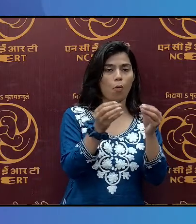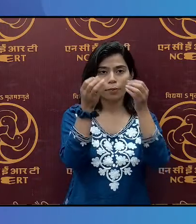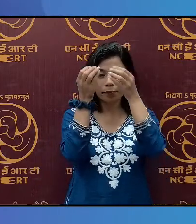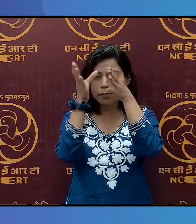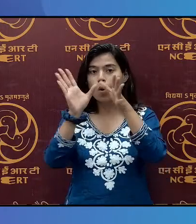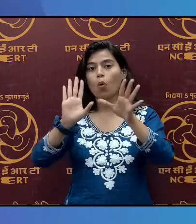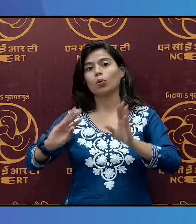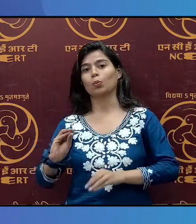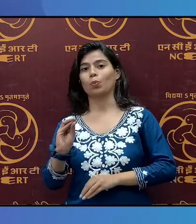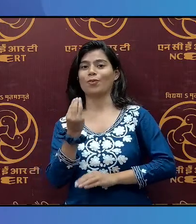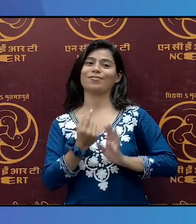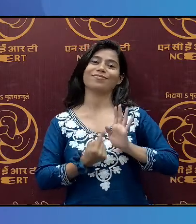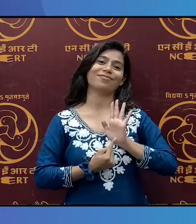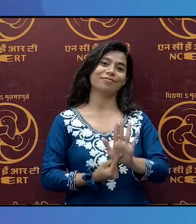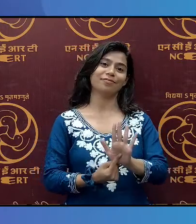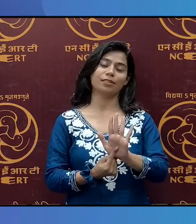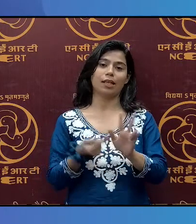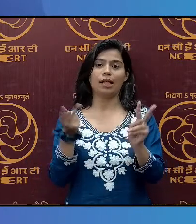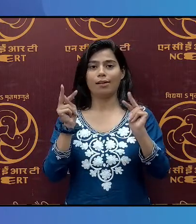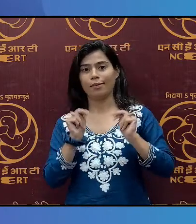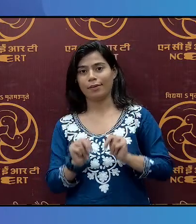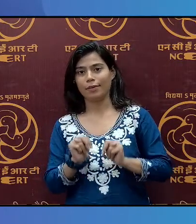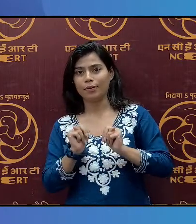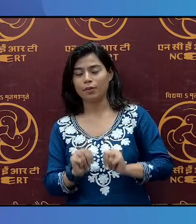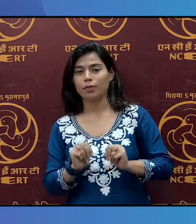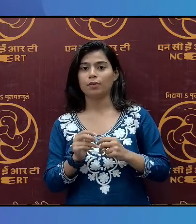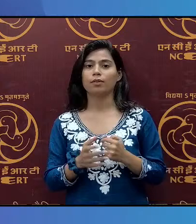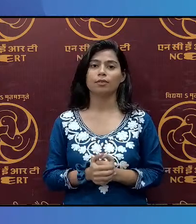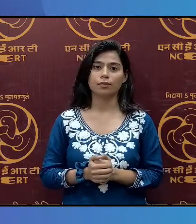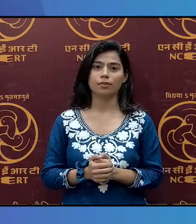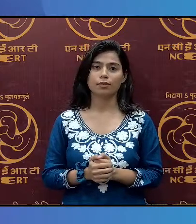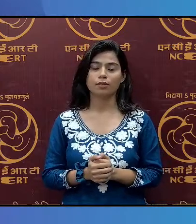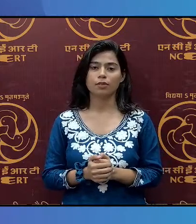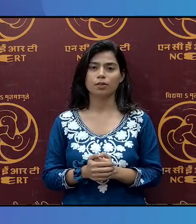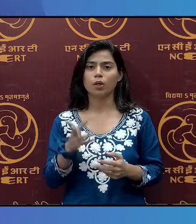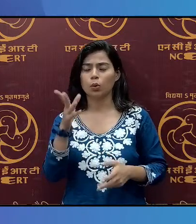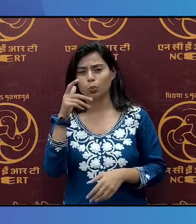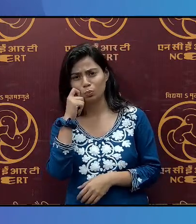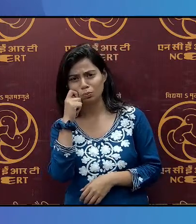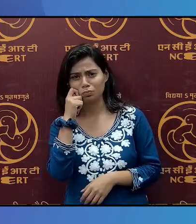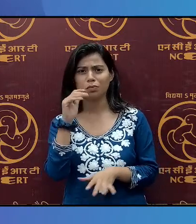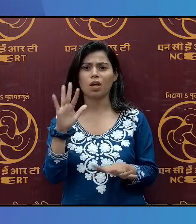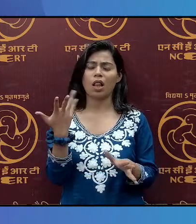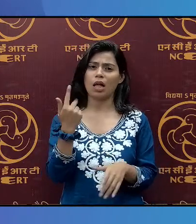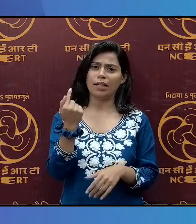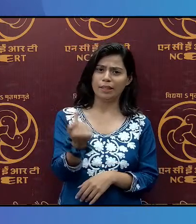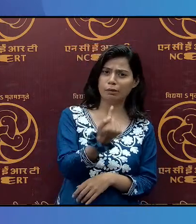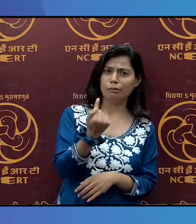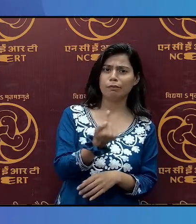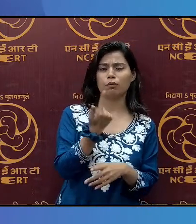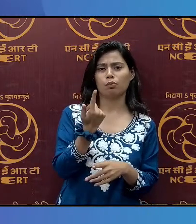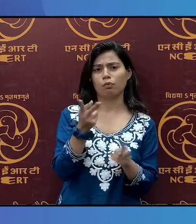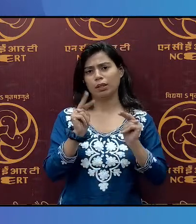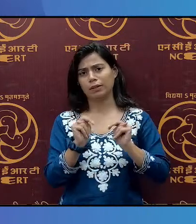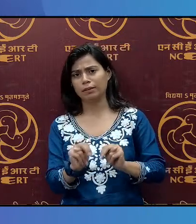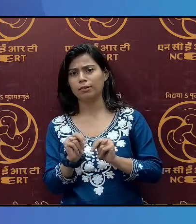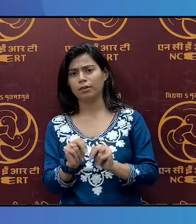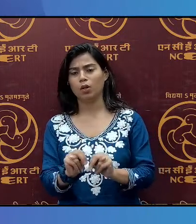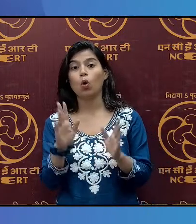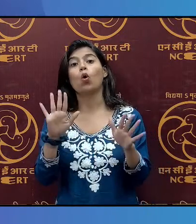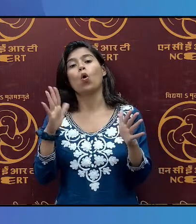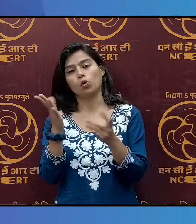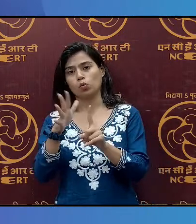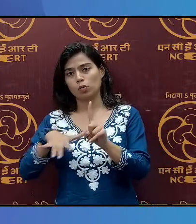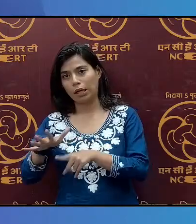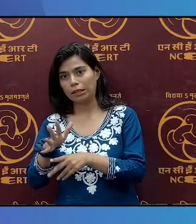perform better. So therefore, the need comes within you. It may be human, individual need, or it can be societal